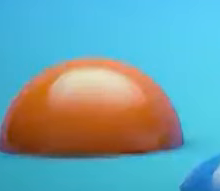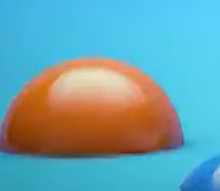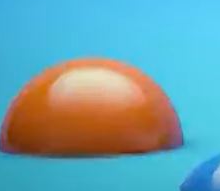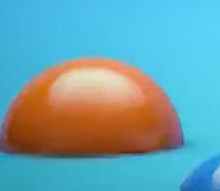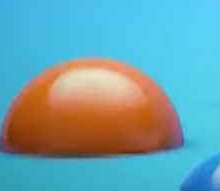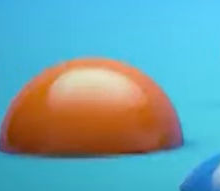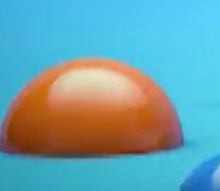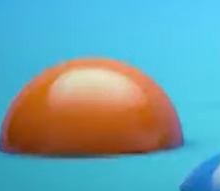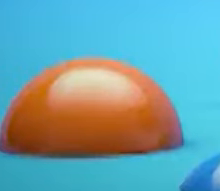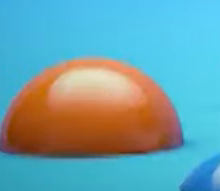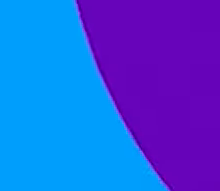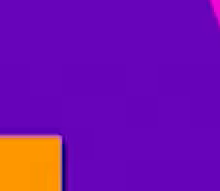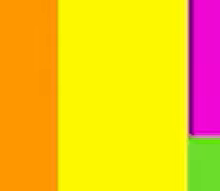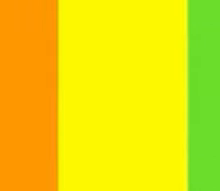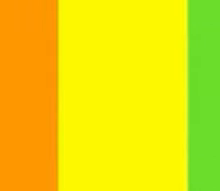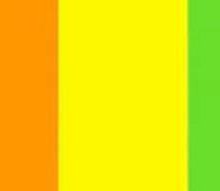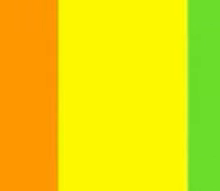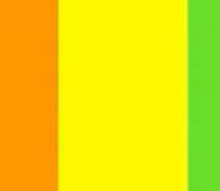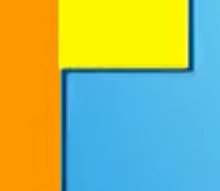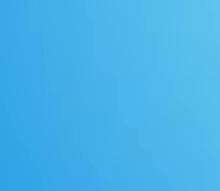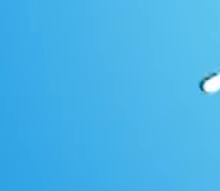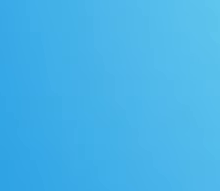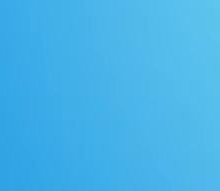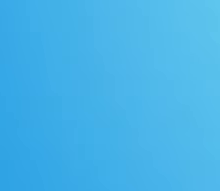You're watching CNC3.